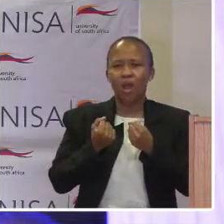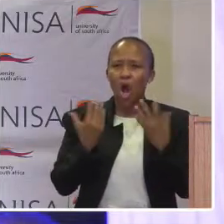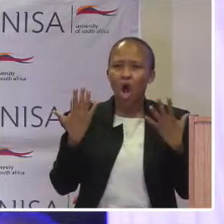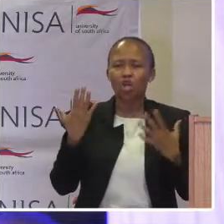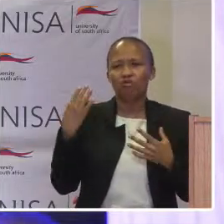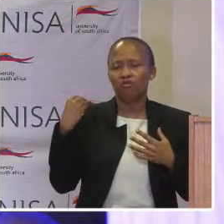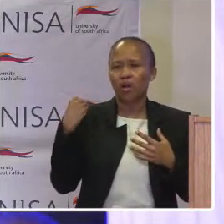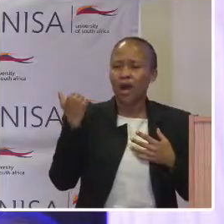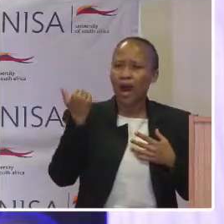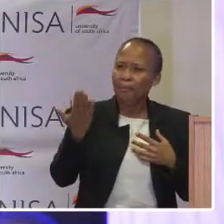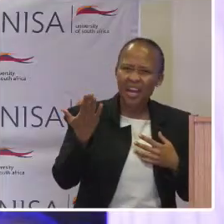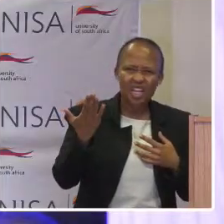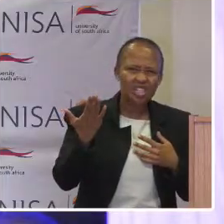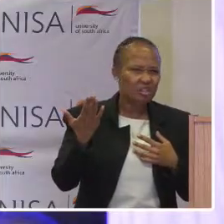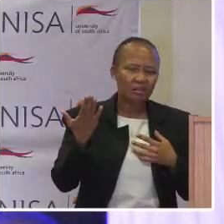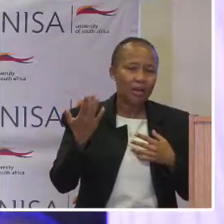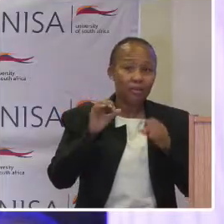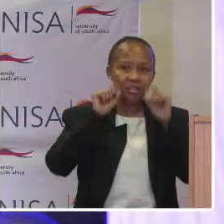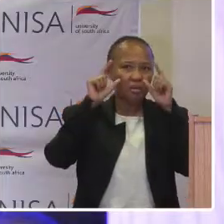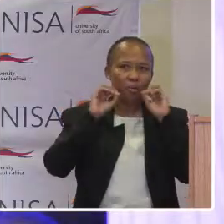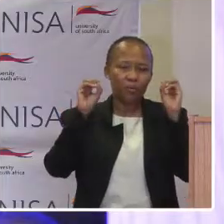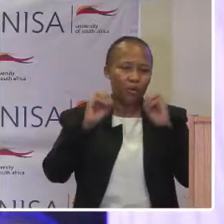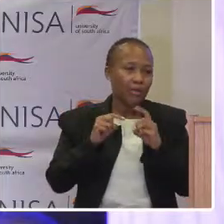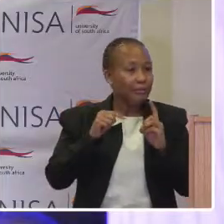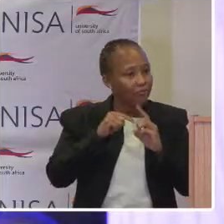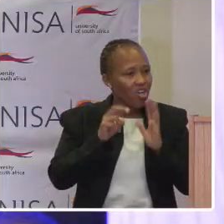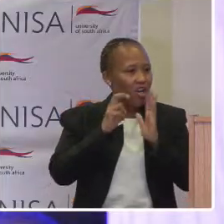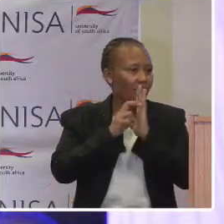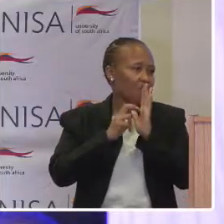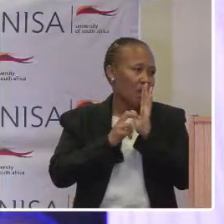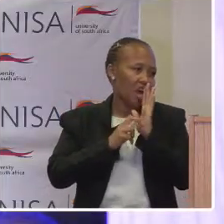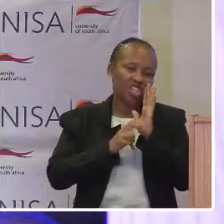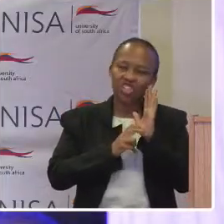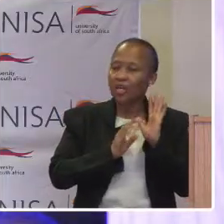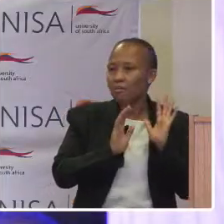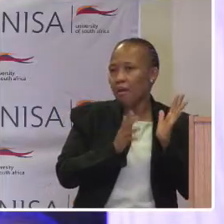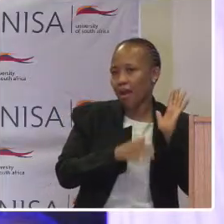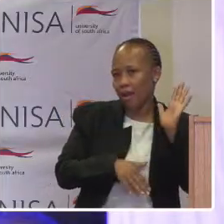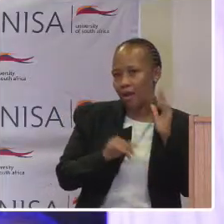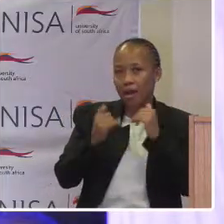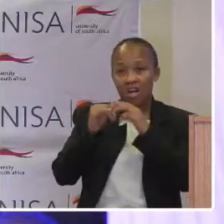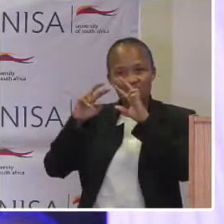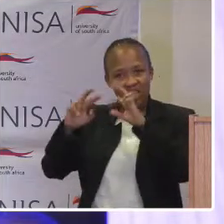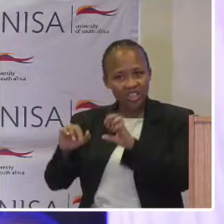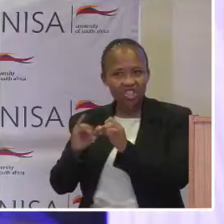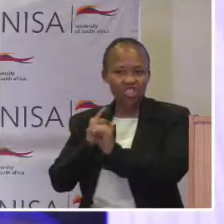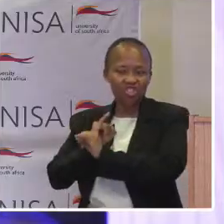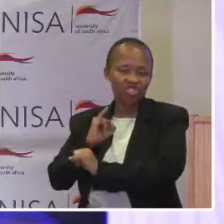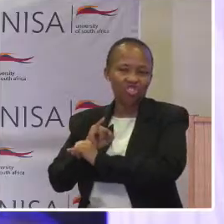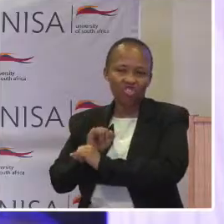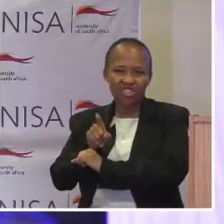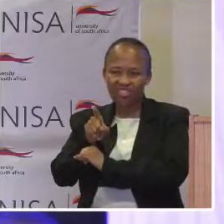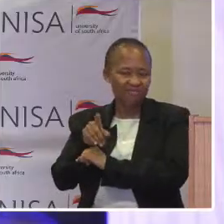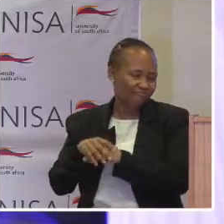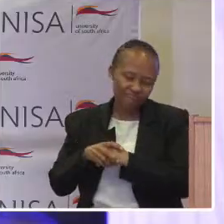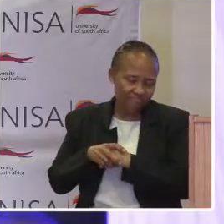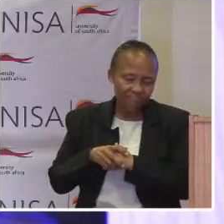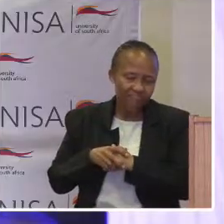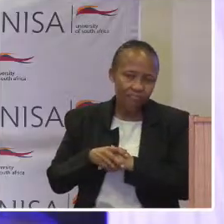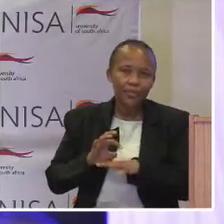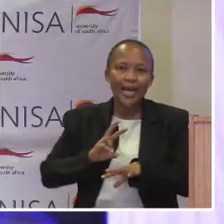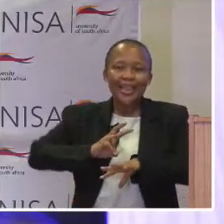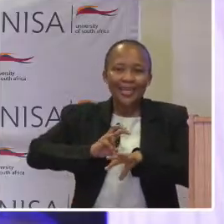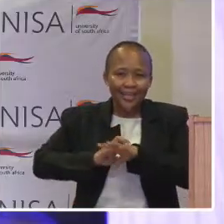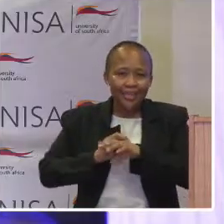CAA is just a regulatory body, and they are not a research institution. They need to petition